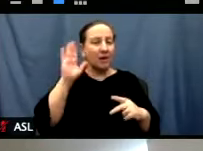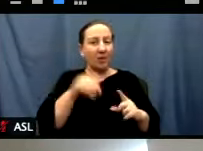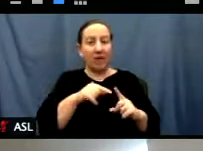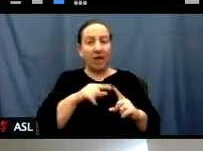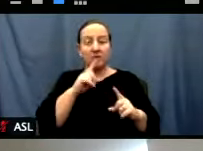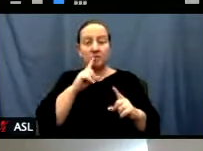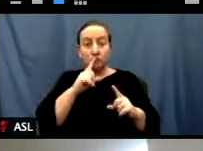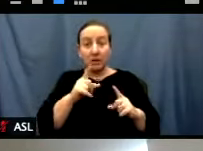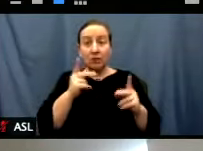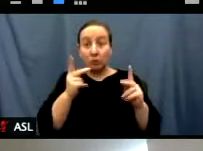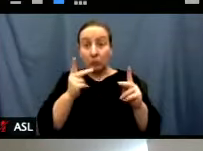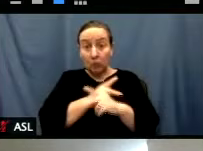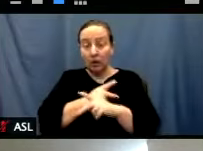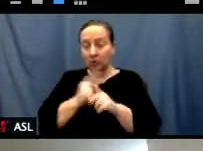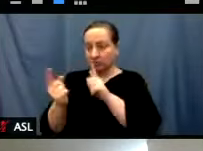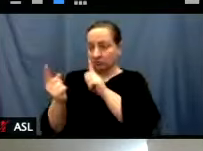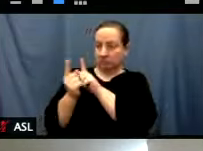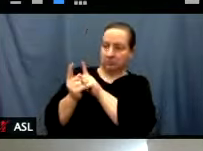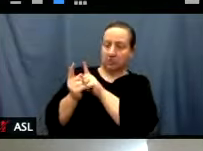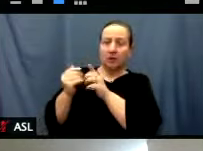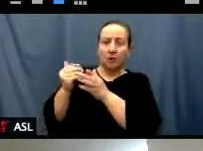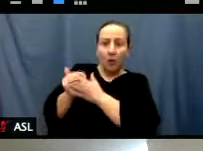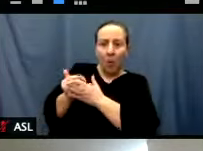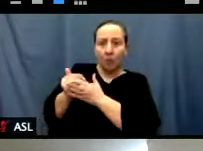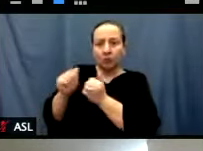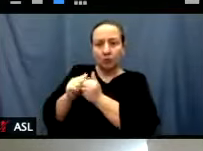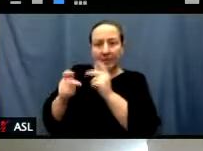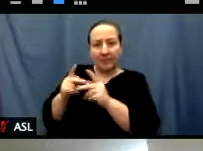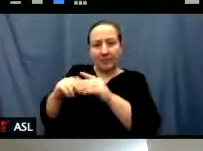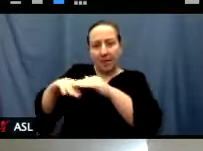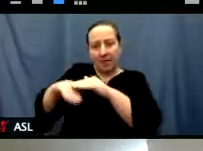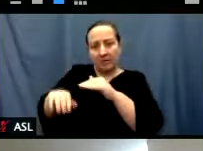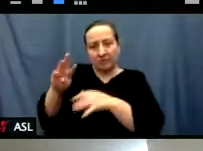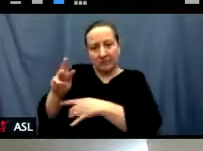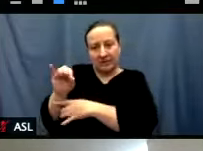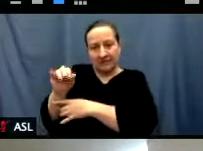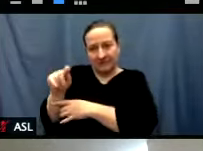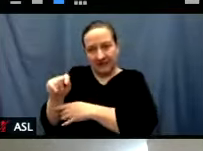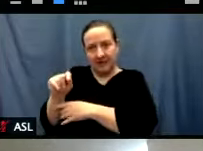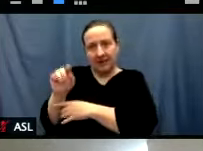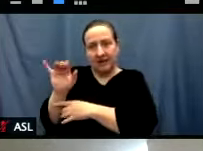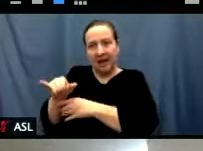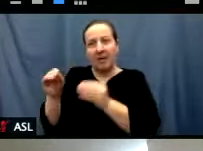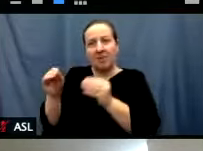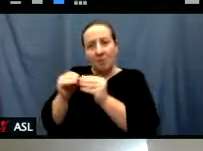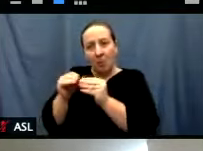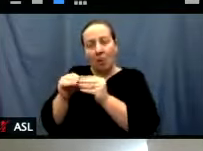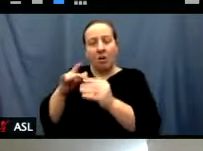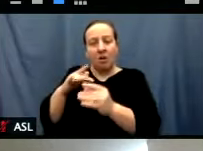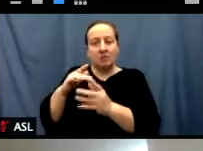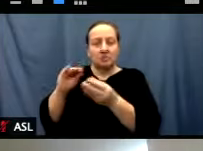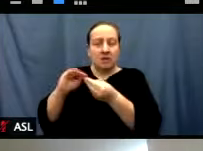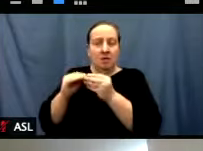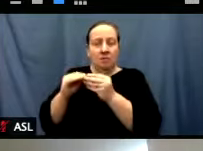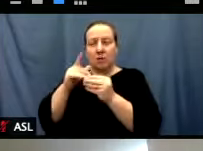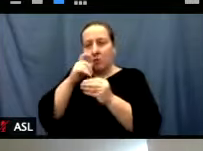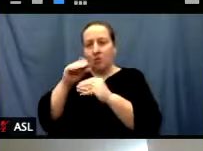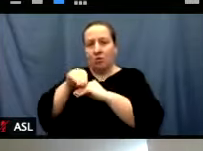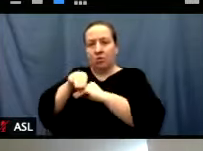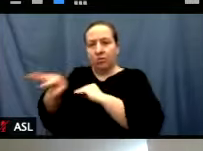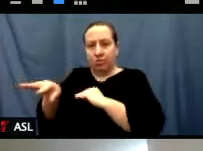close contact with someone within 6 feet is really the primary route of disease transmission. And so I would think